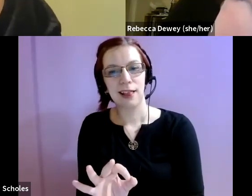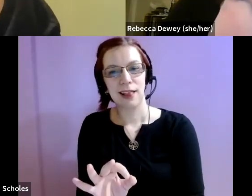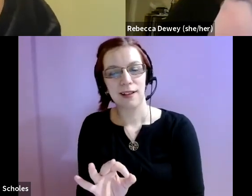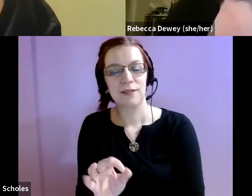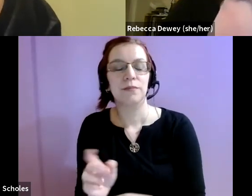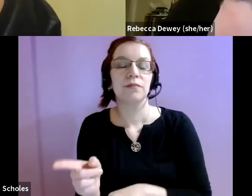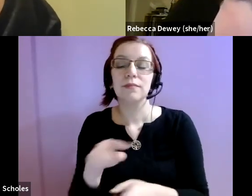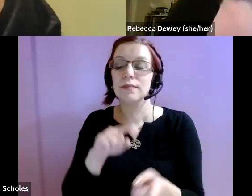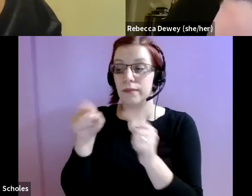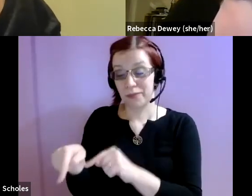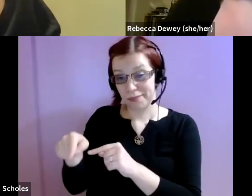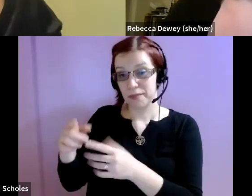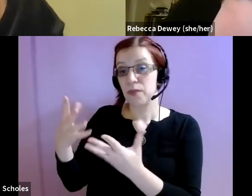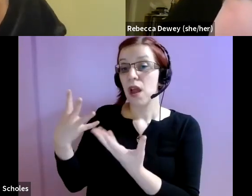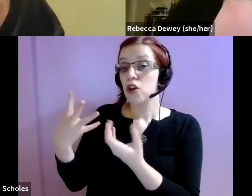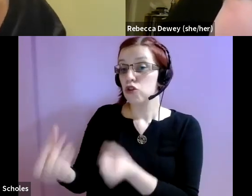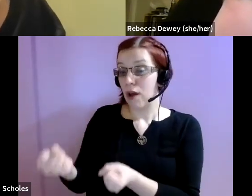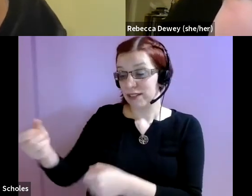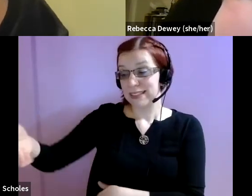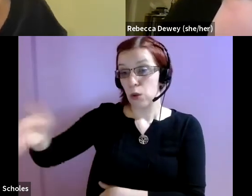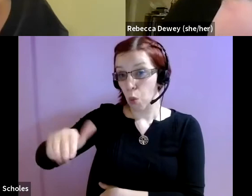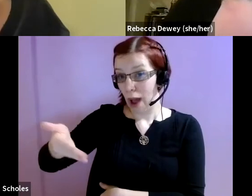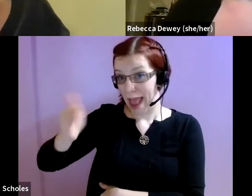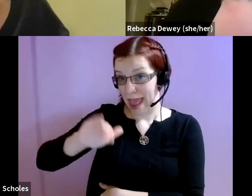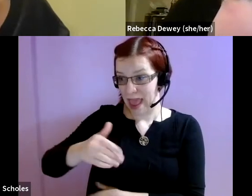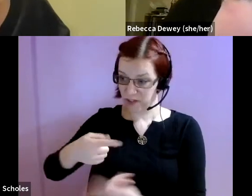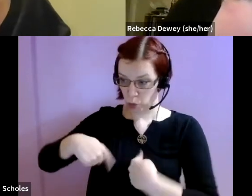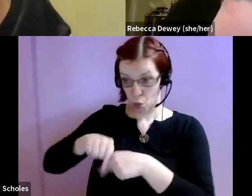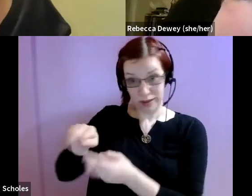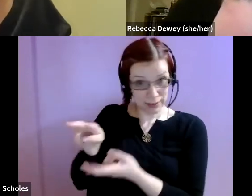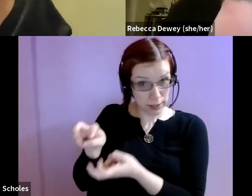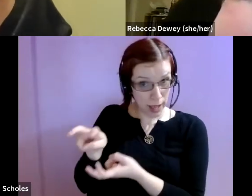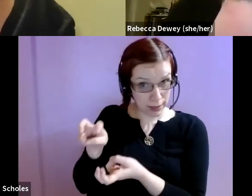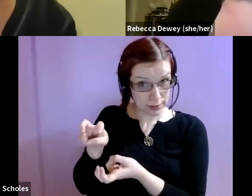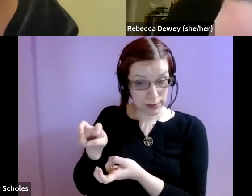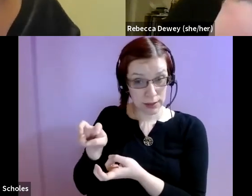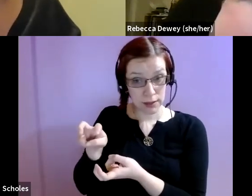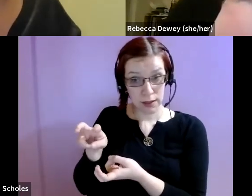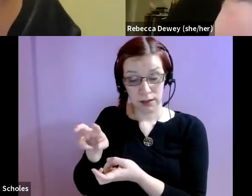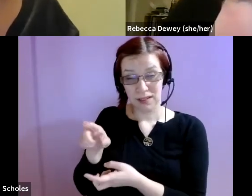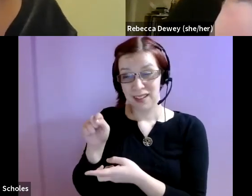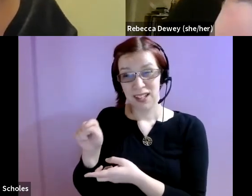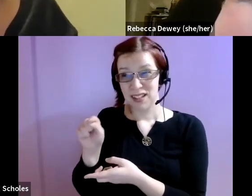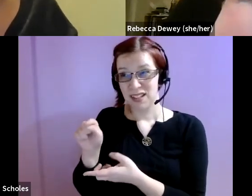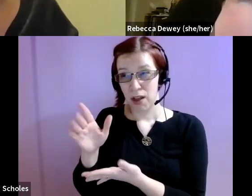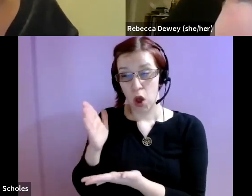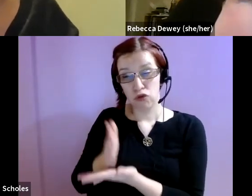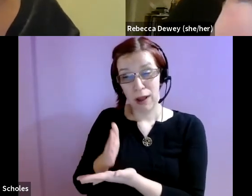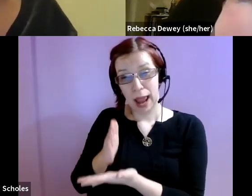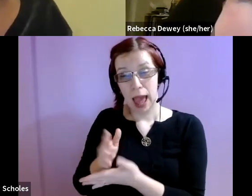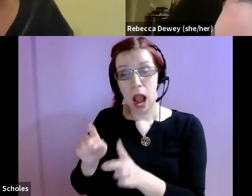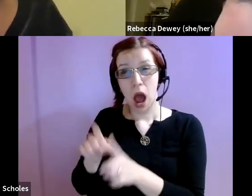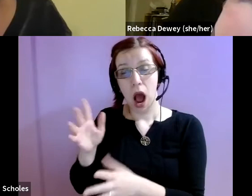gravitational waves, any gravitational wave that we detected would really be equivalent to